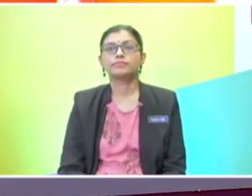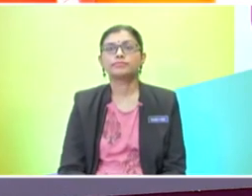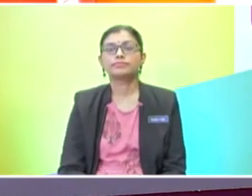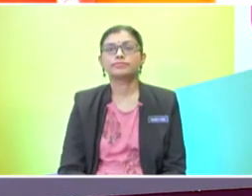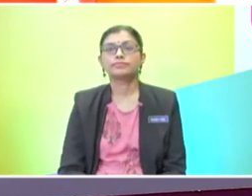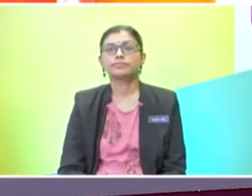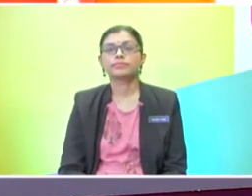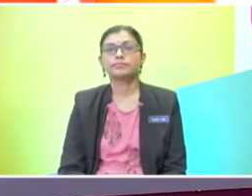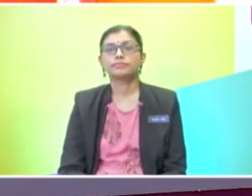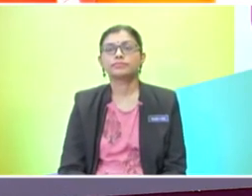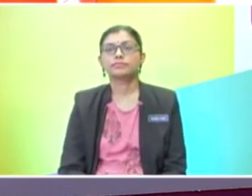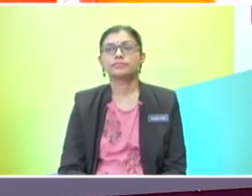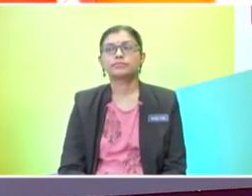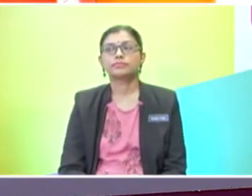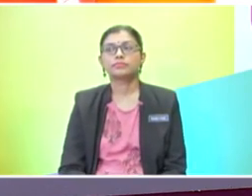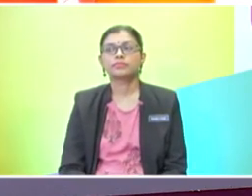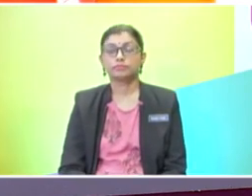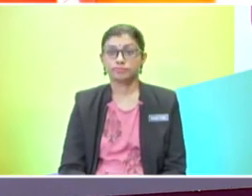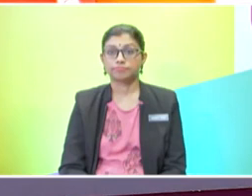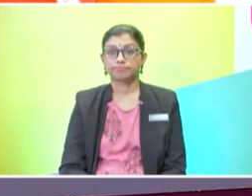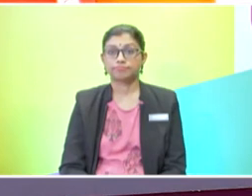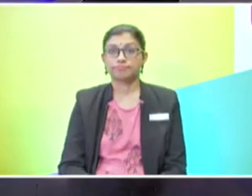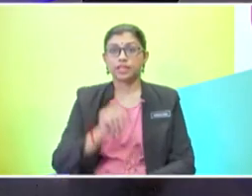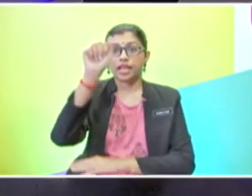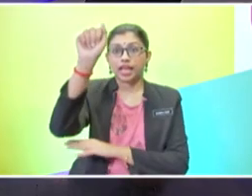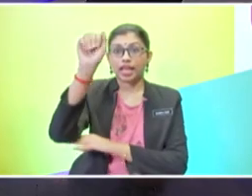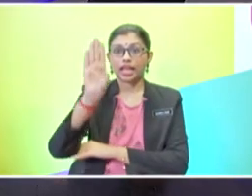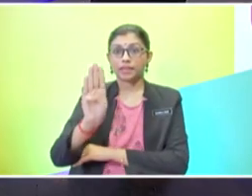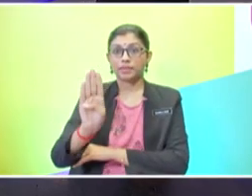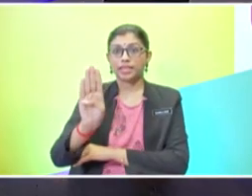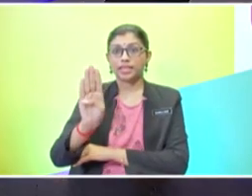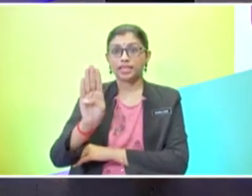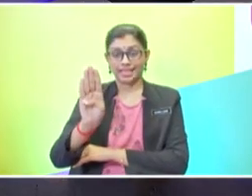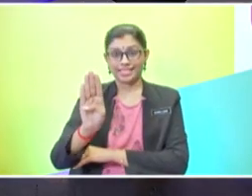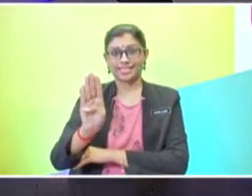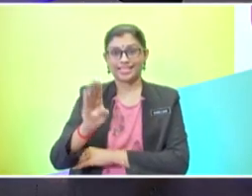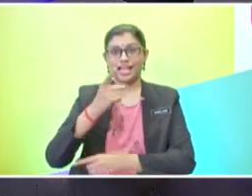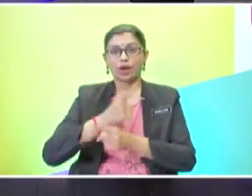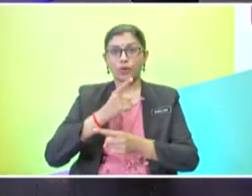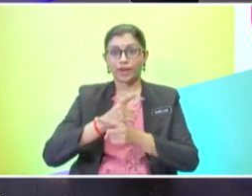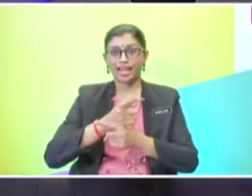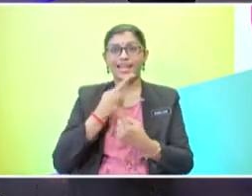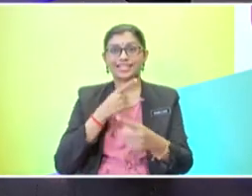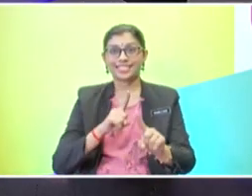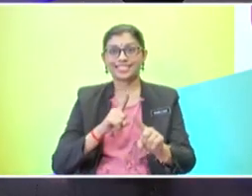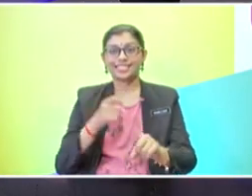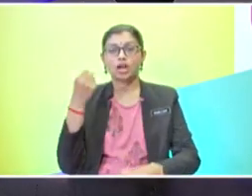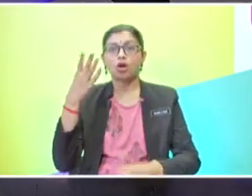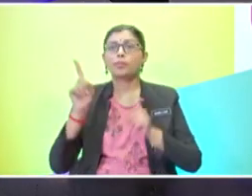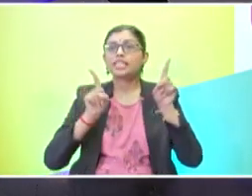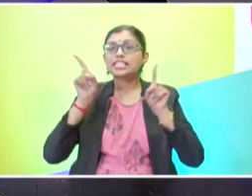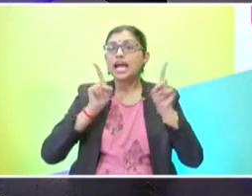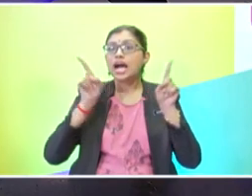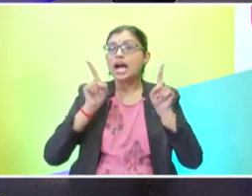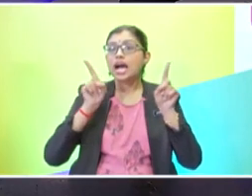1,310 ringgit. Is that correct, teacher? Yeah, finally got the right answer. Okay. Yay! How many stars did I get for this? Sean